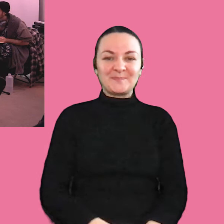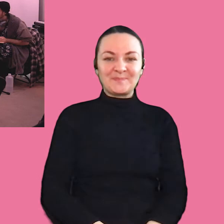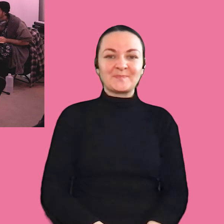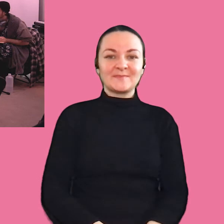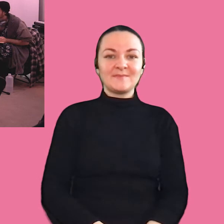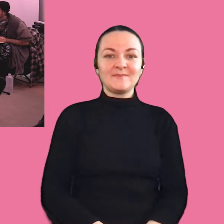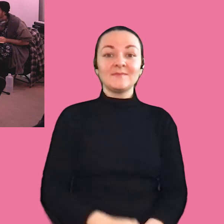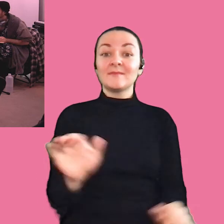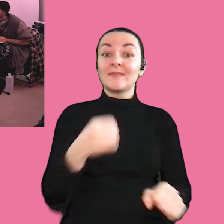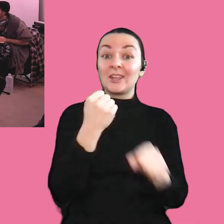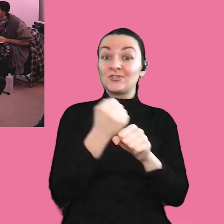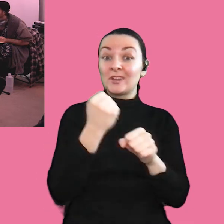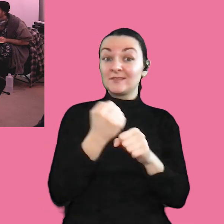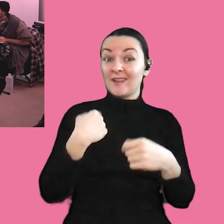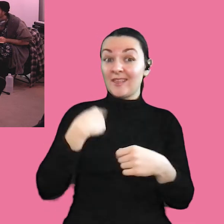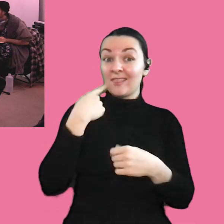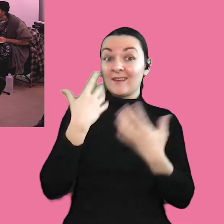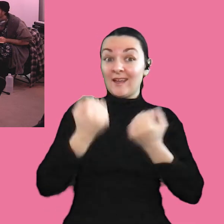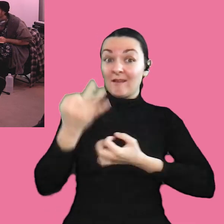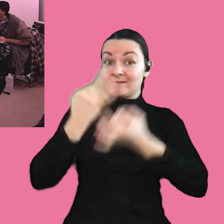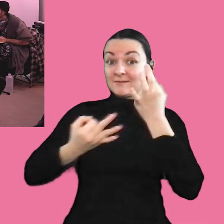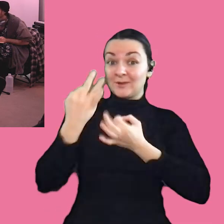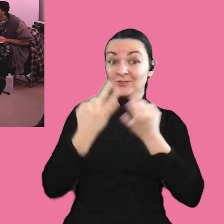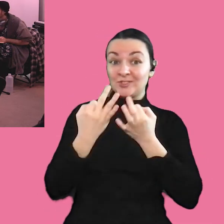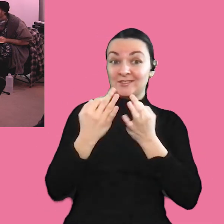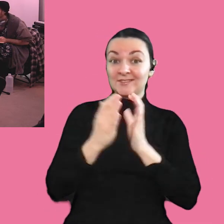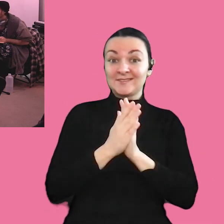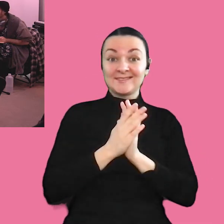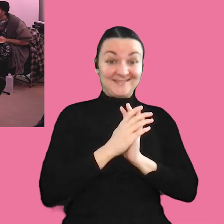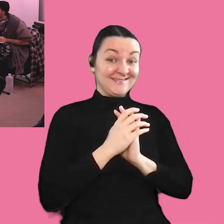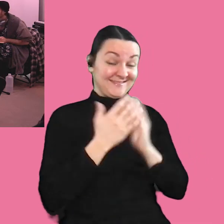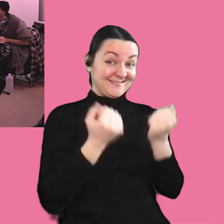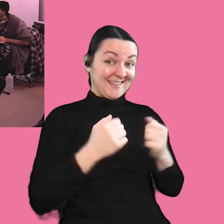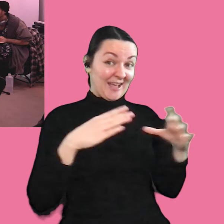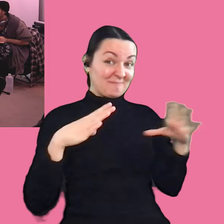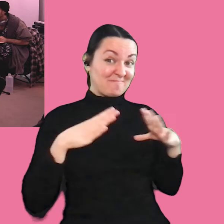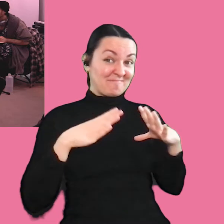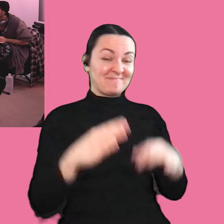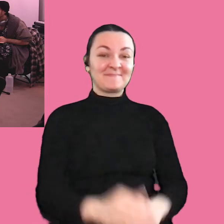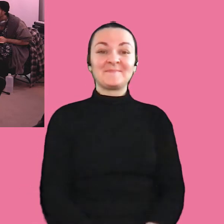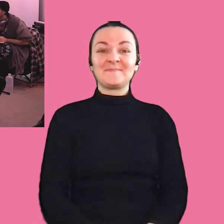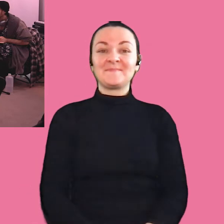So I think Geraldine's got some questions for me. We had prepped it.